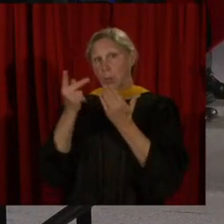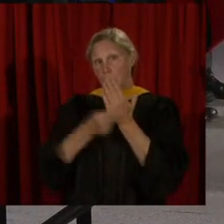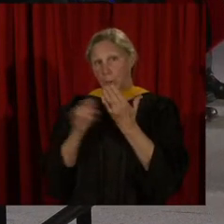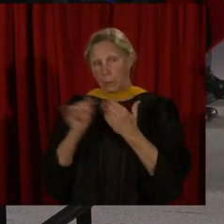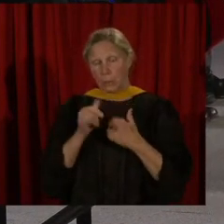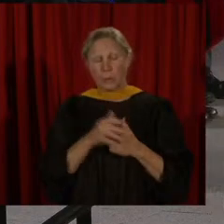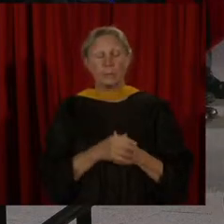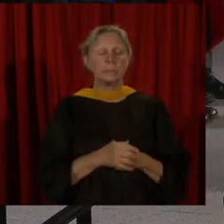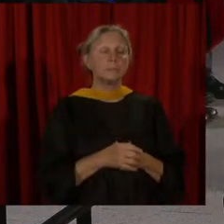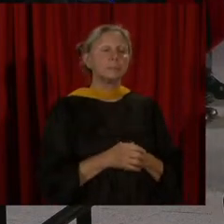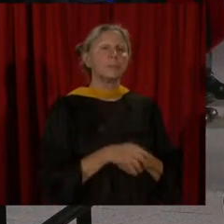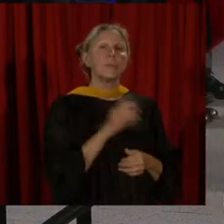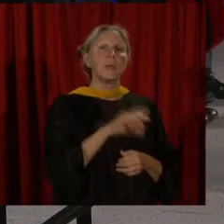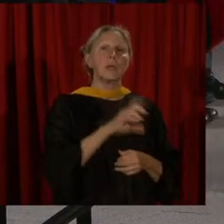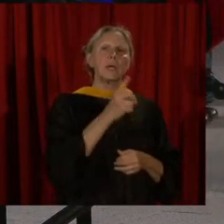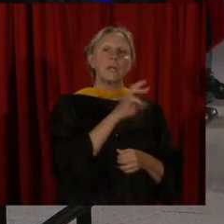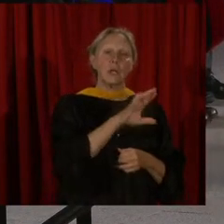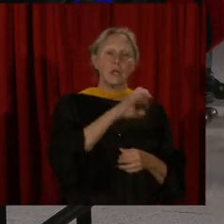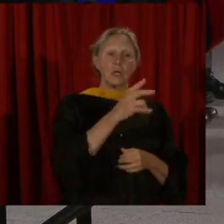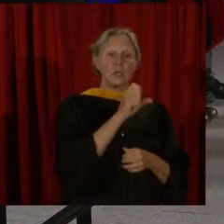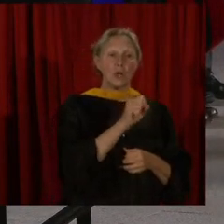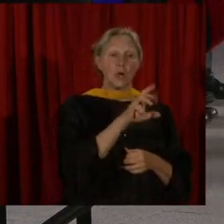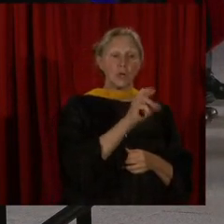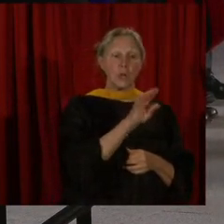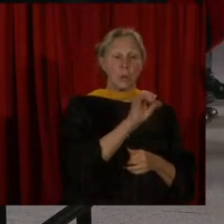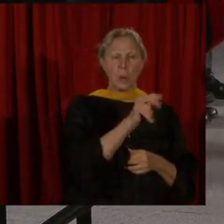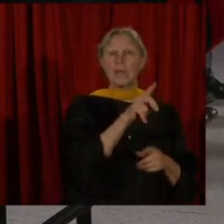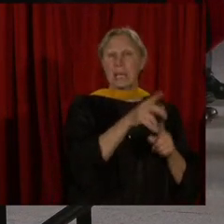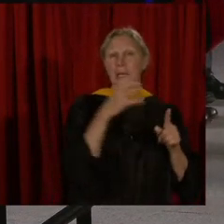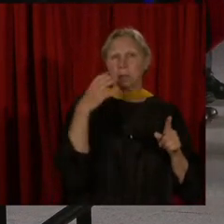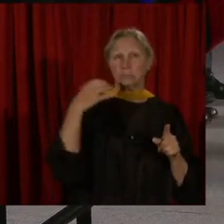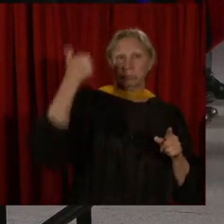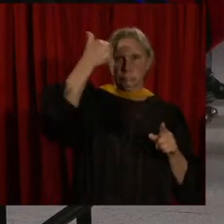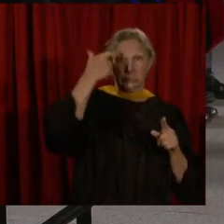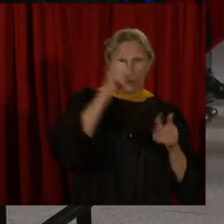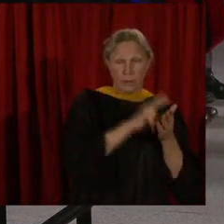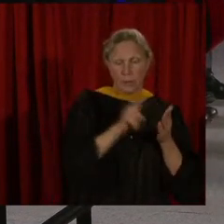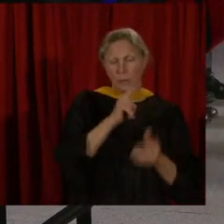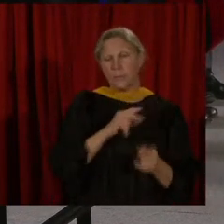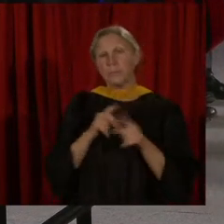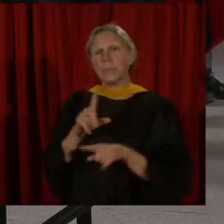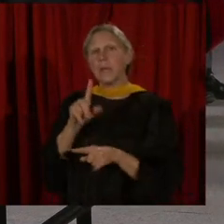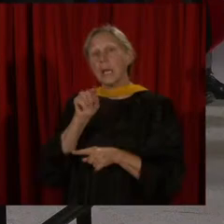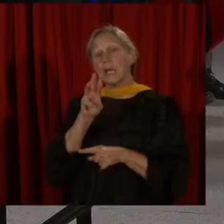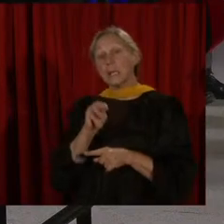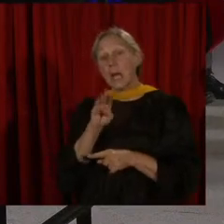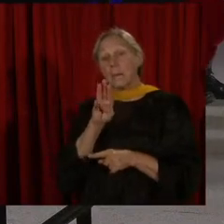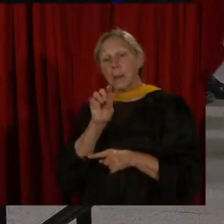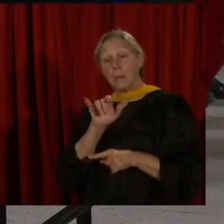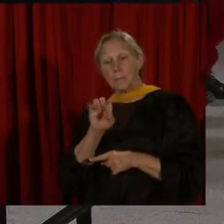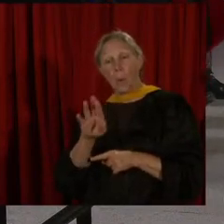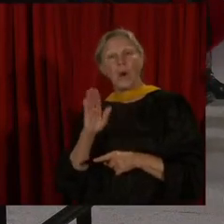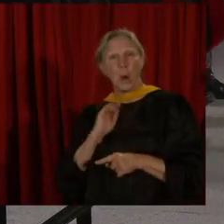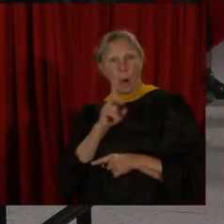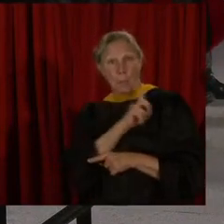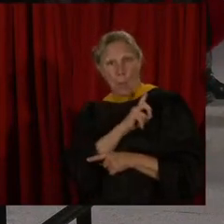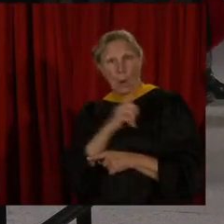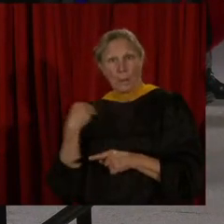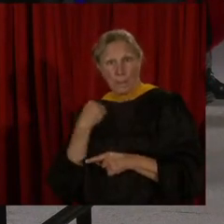today. Dr. Charles Robinson, Chancellor. Mr. Tommy Boyer, Member of the Board of